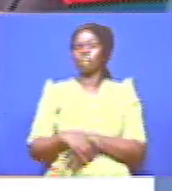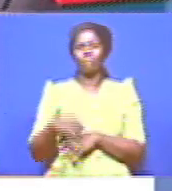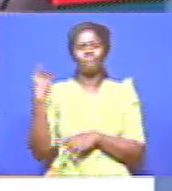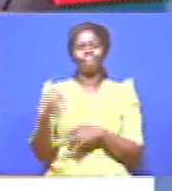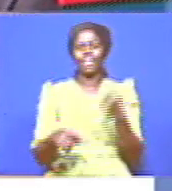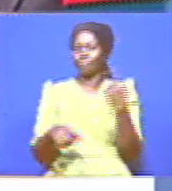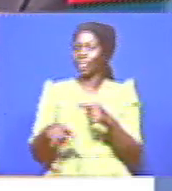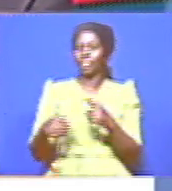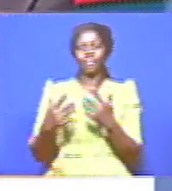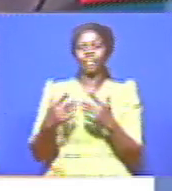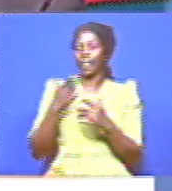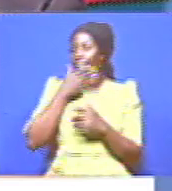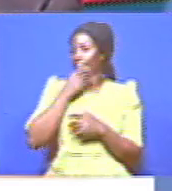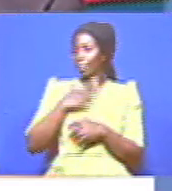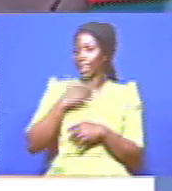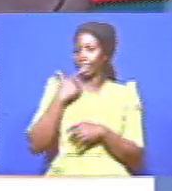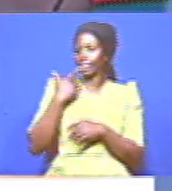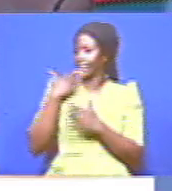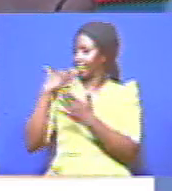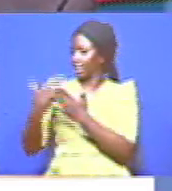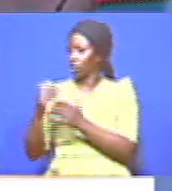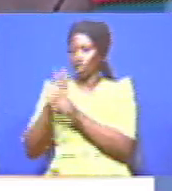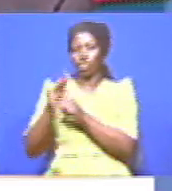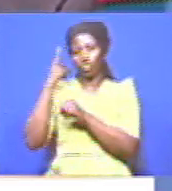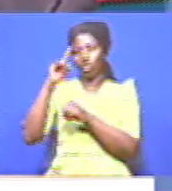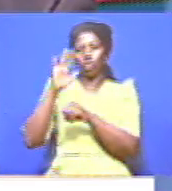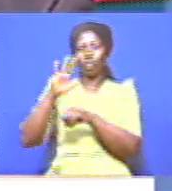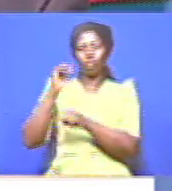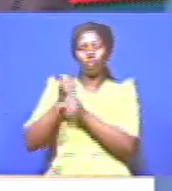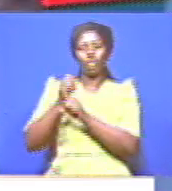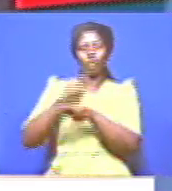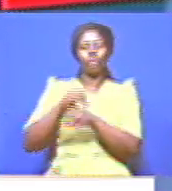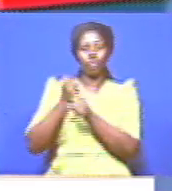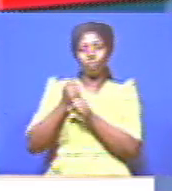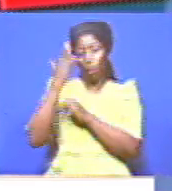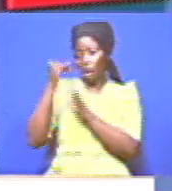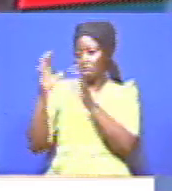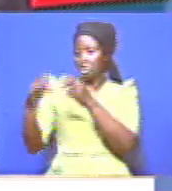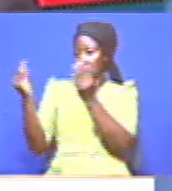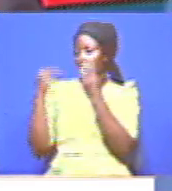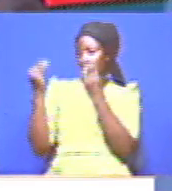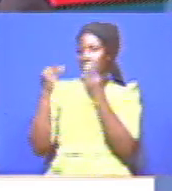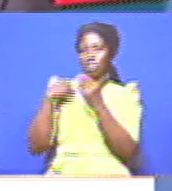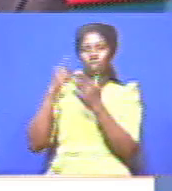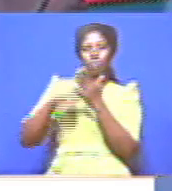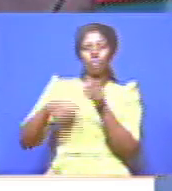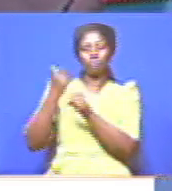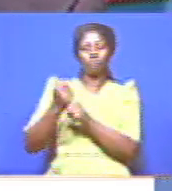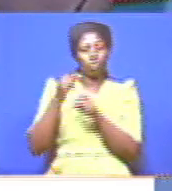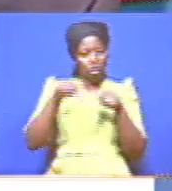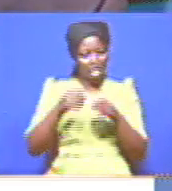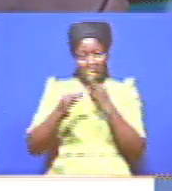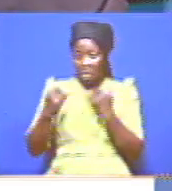much for doing a good job. Mm. Because he was teaching, the community was teaching me what to do. Today, you can't attempt that. You will see